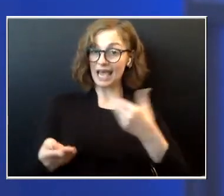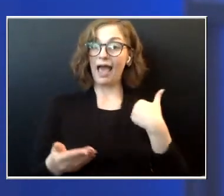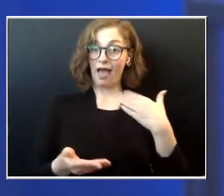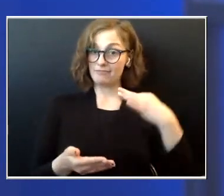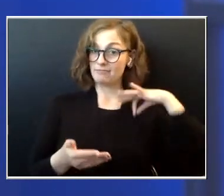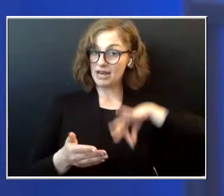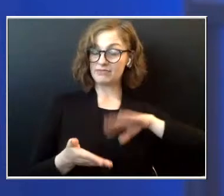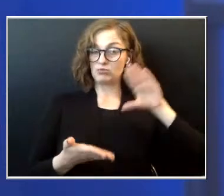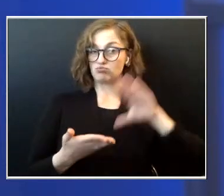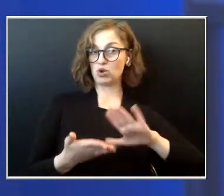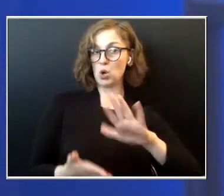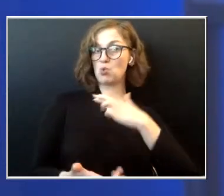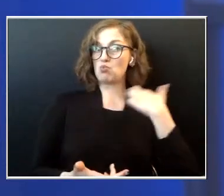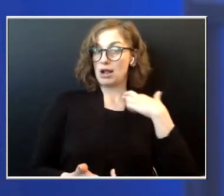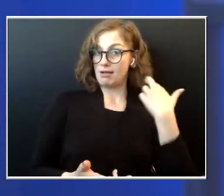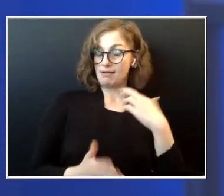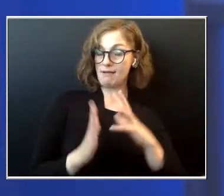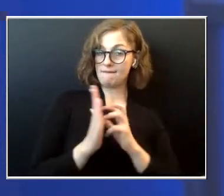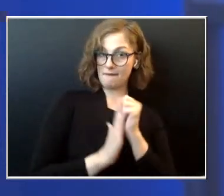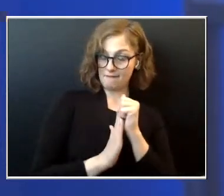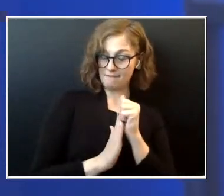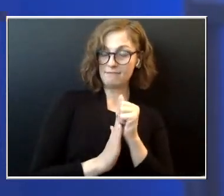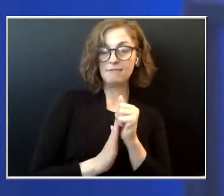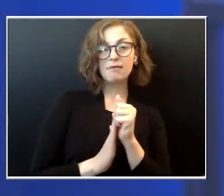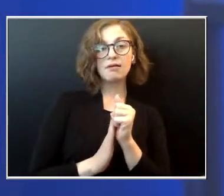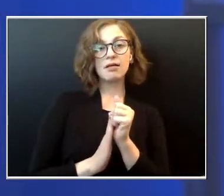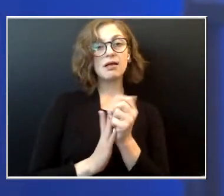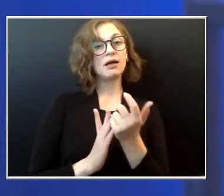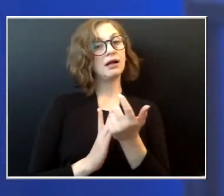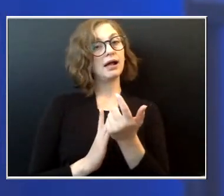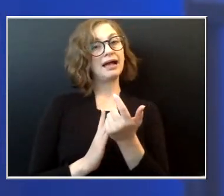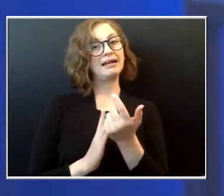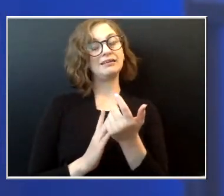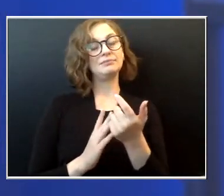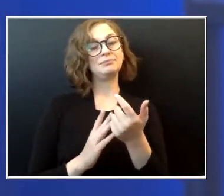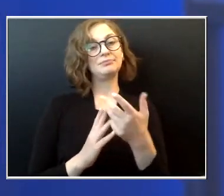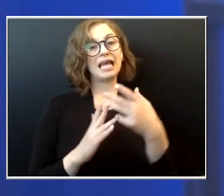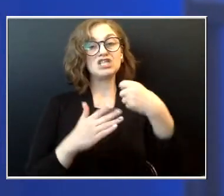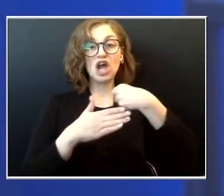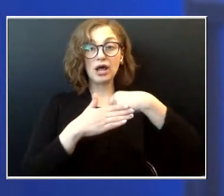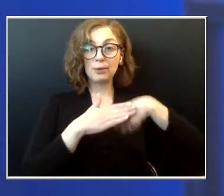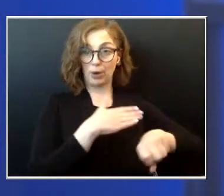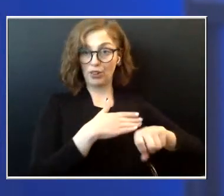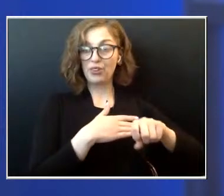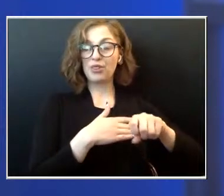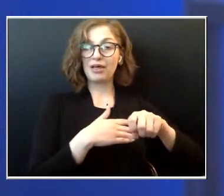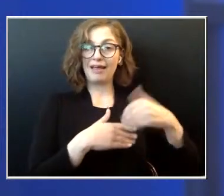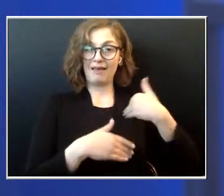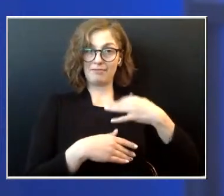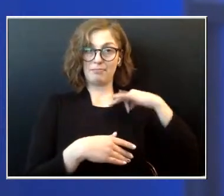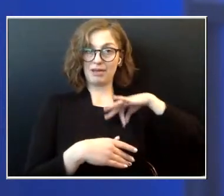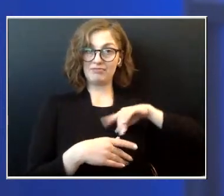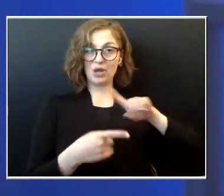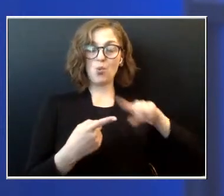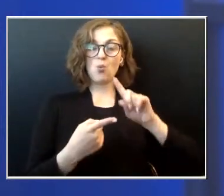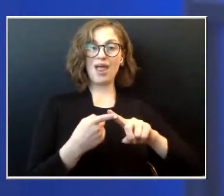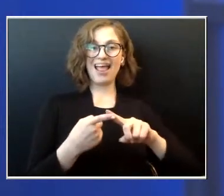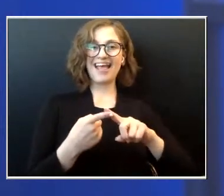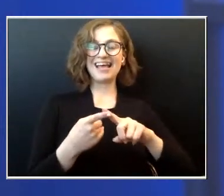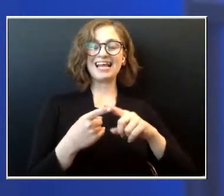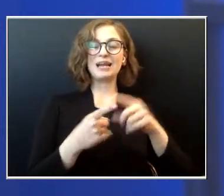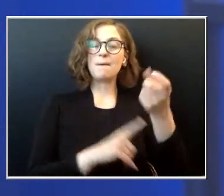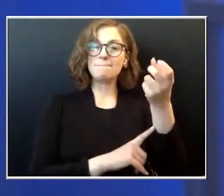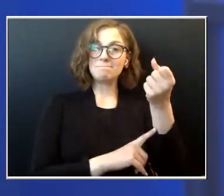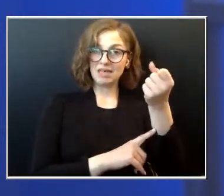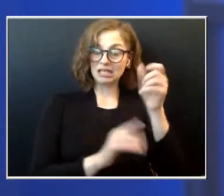risk. And there's a benefit to childbirth, basically when your milk comes in your breast tissue that allows